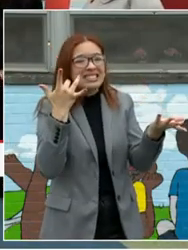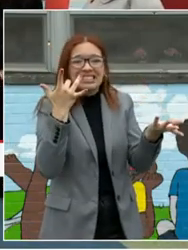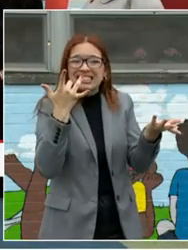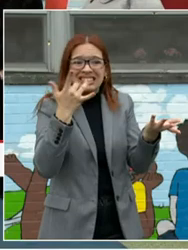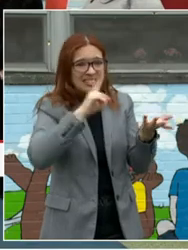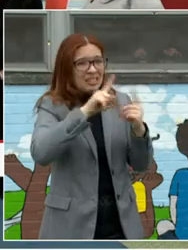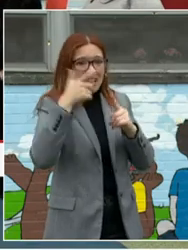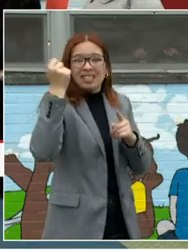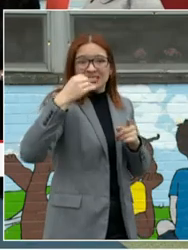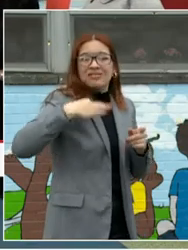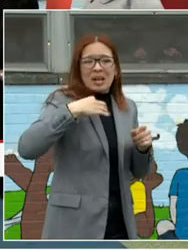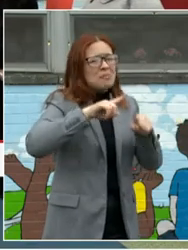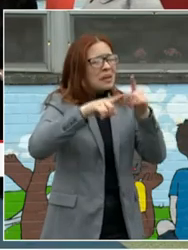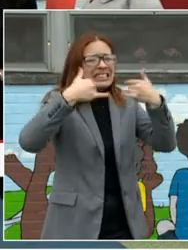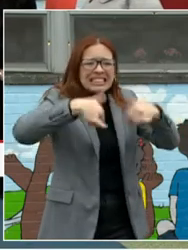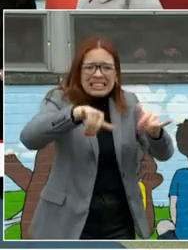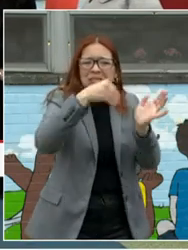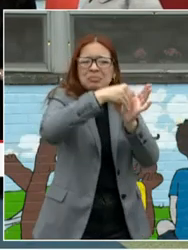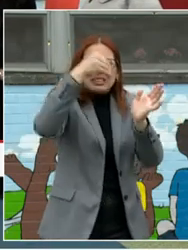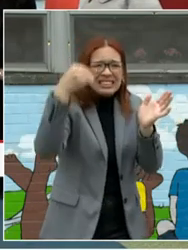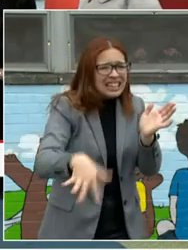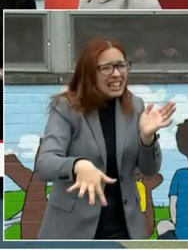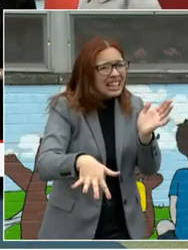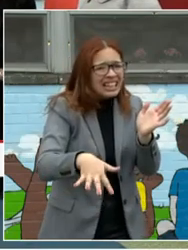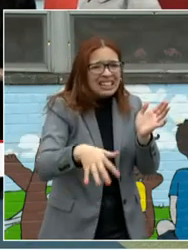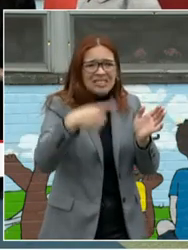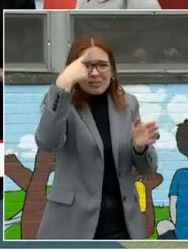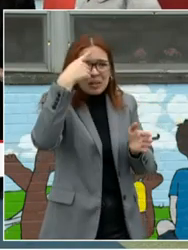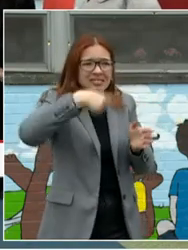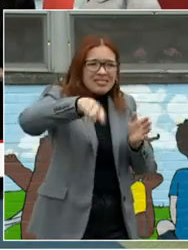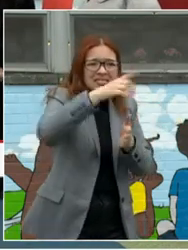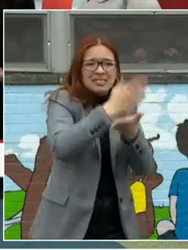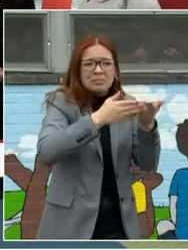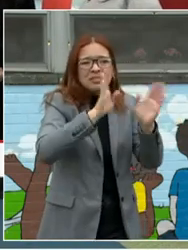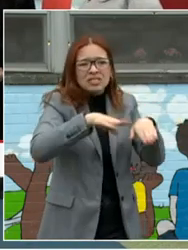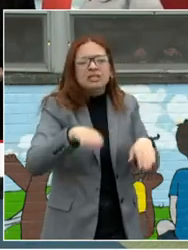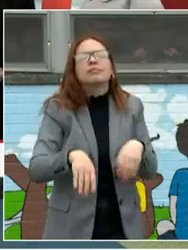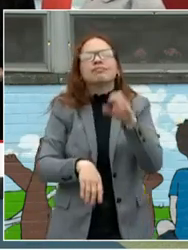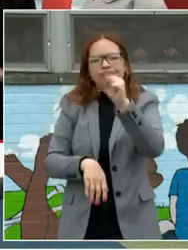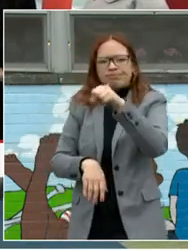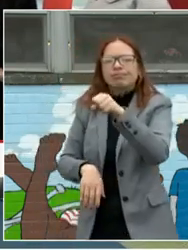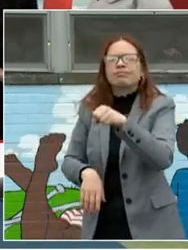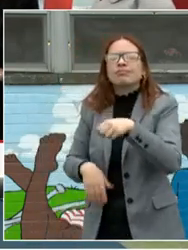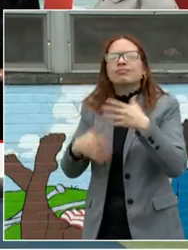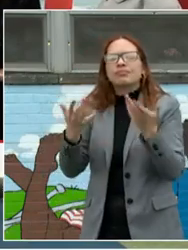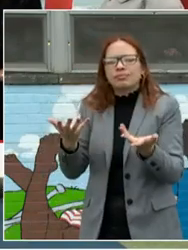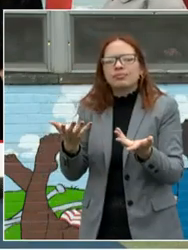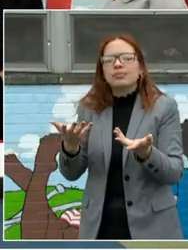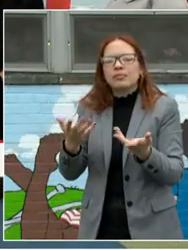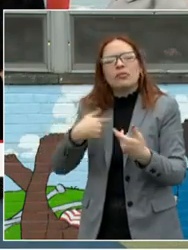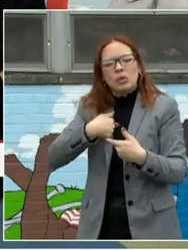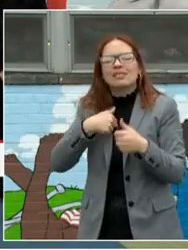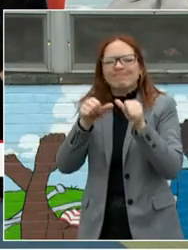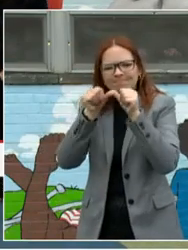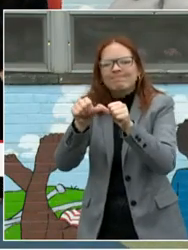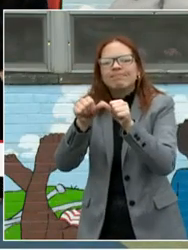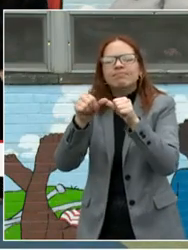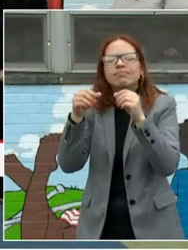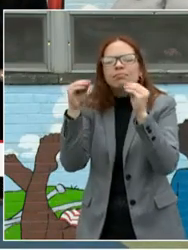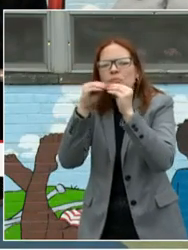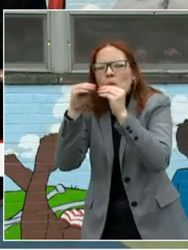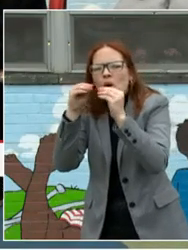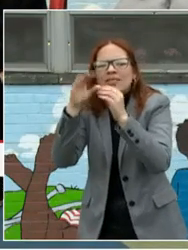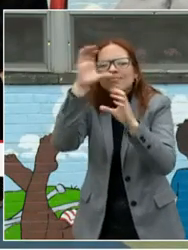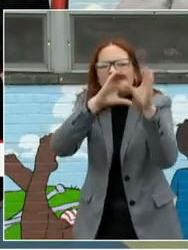be $20,000+ a year for some kids? Well, sure. We continue to look for ways to create more seats and have